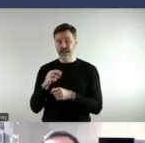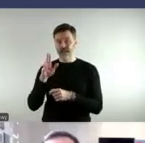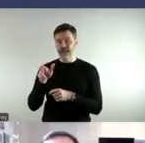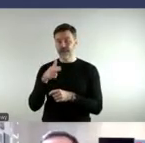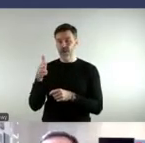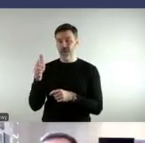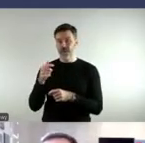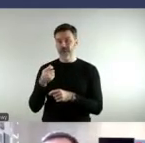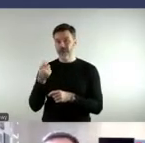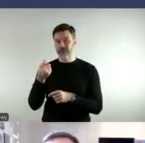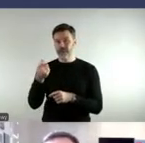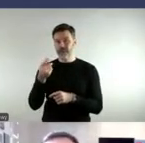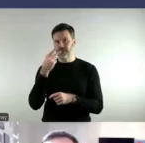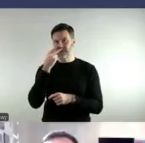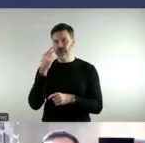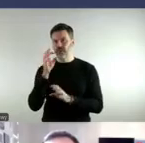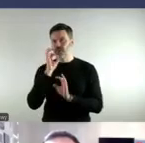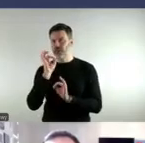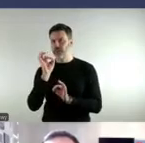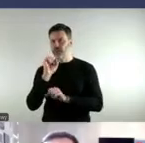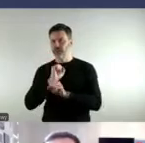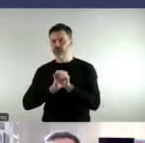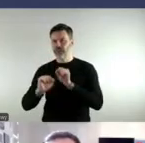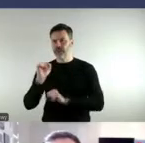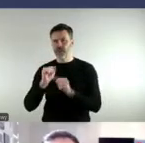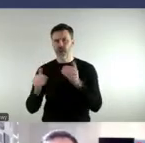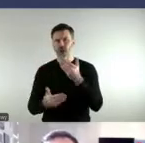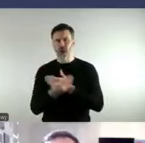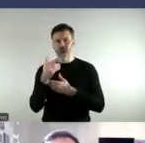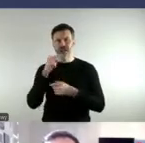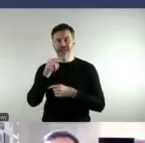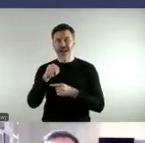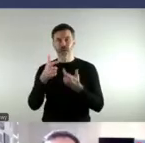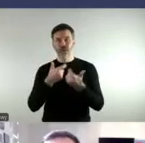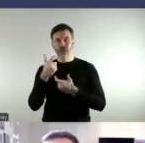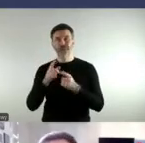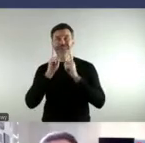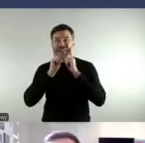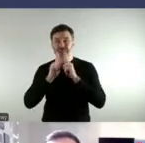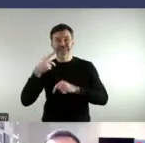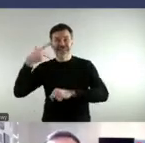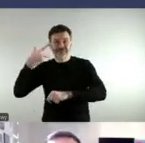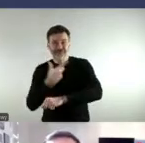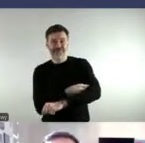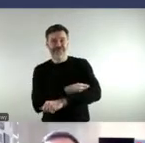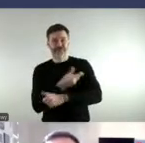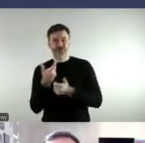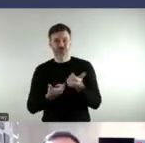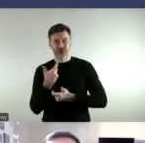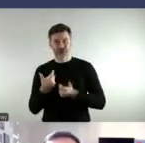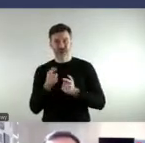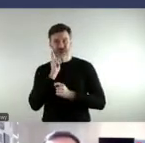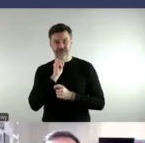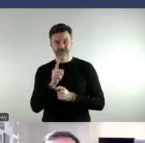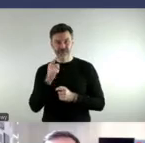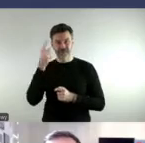just passing by, which was so well simulated, they even made a real injection because they were absolutely sure